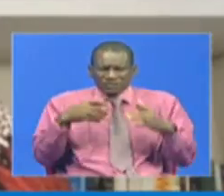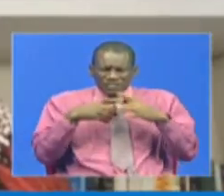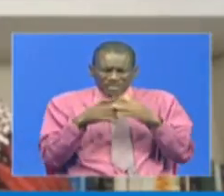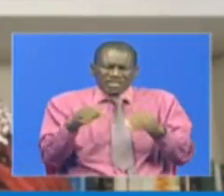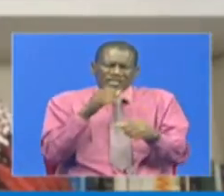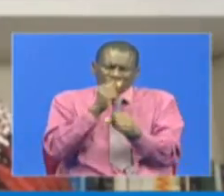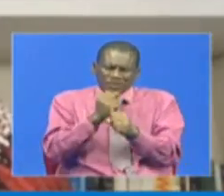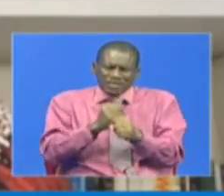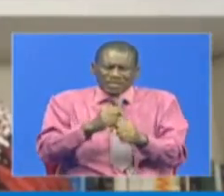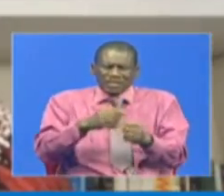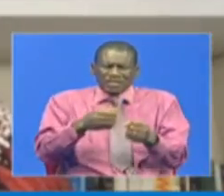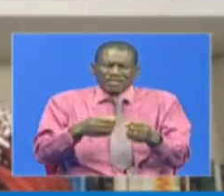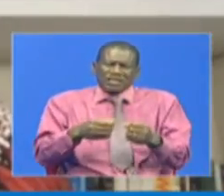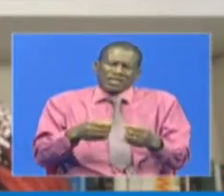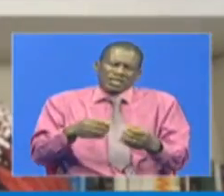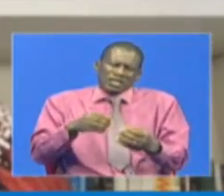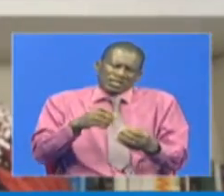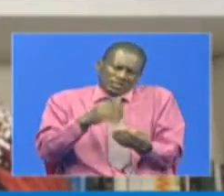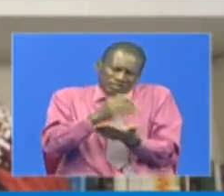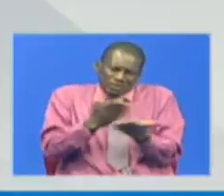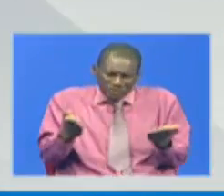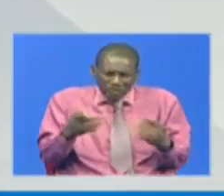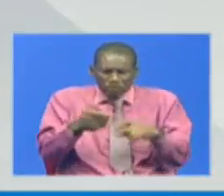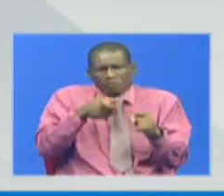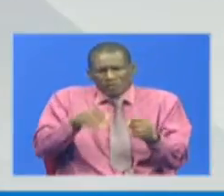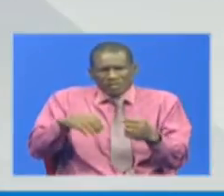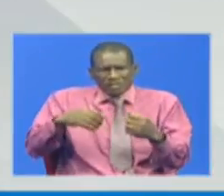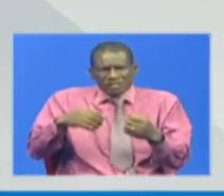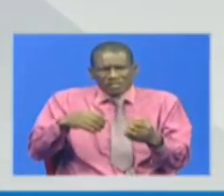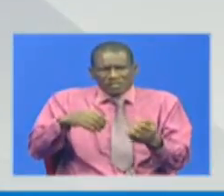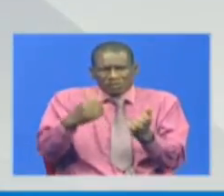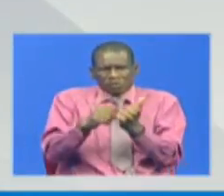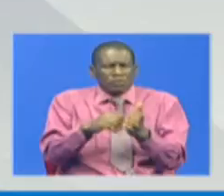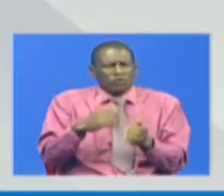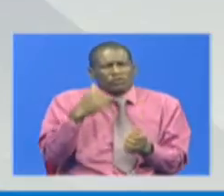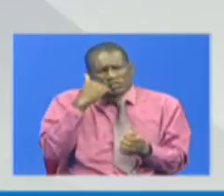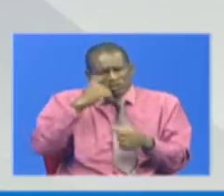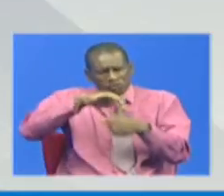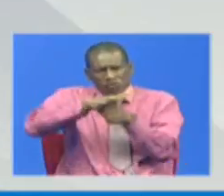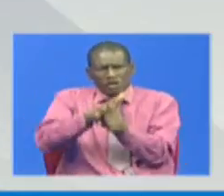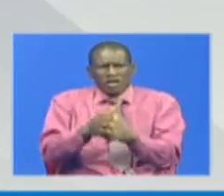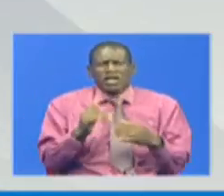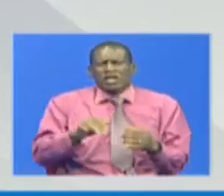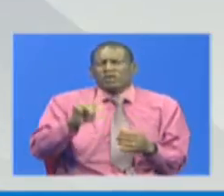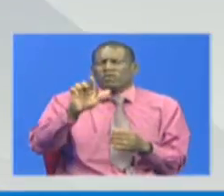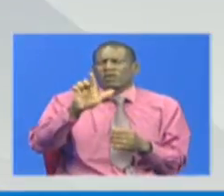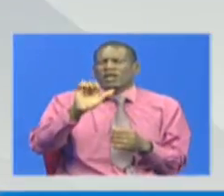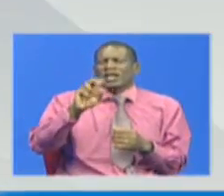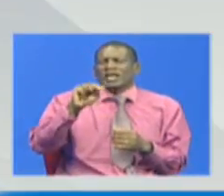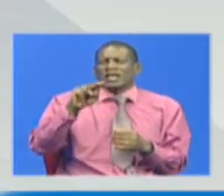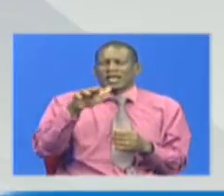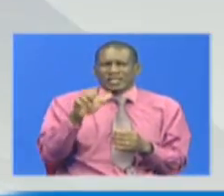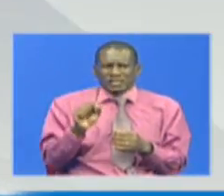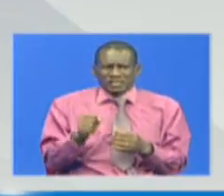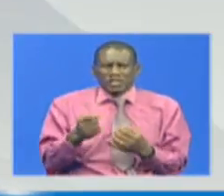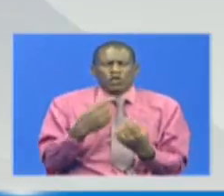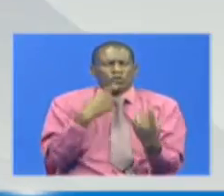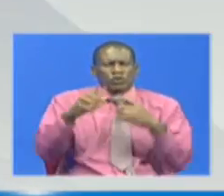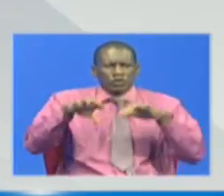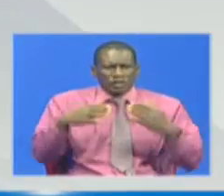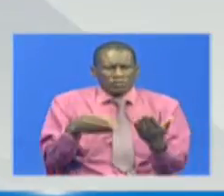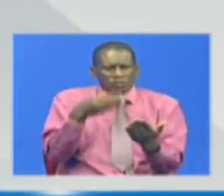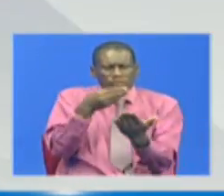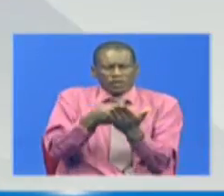lemonade out of this crisis. Okay, I want to bring in Linus now. And Linus, we touched on the